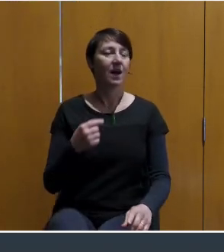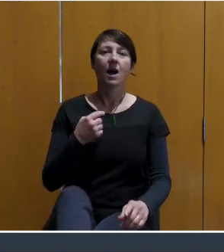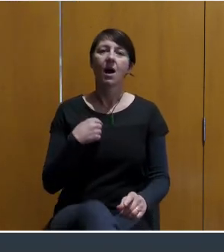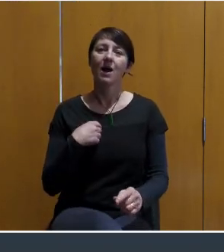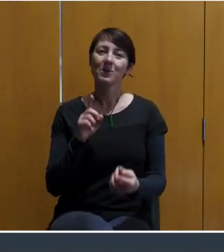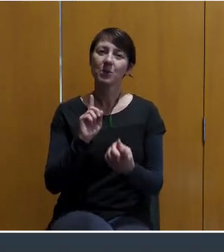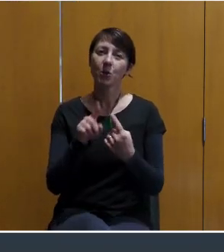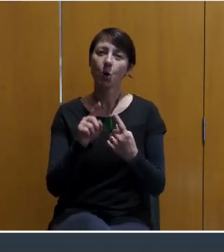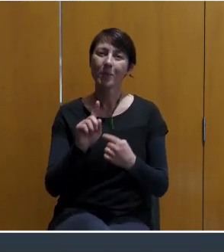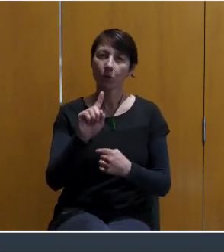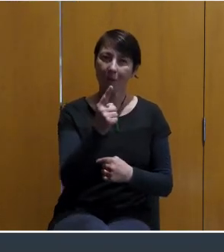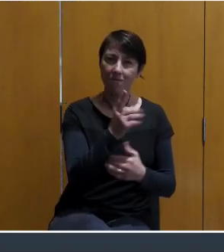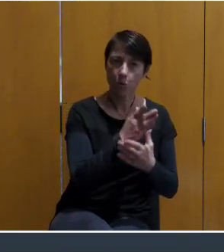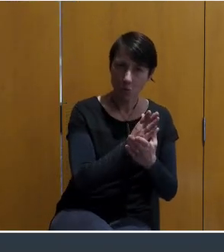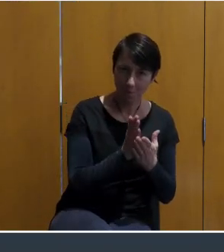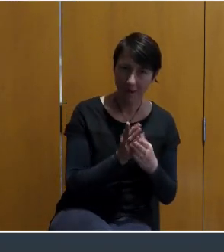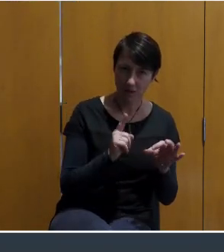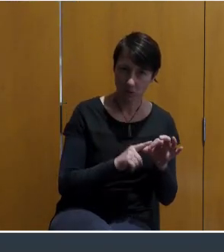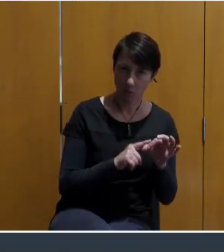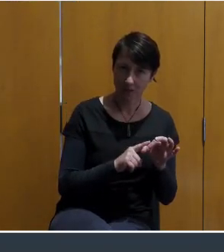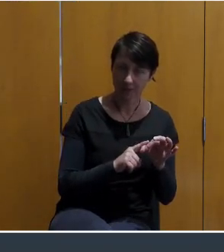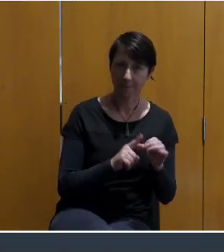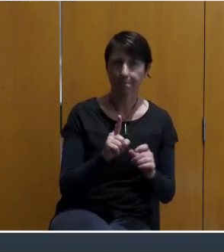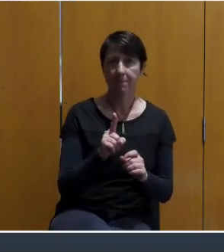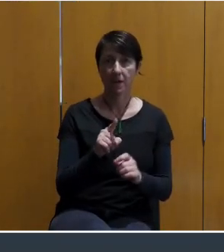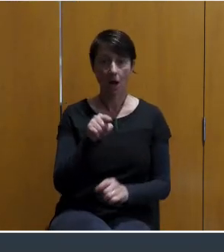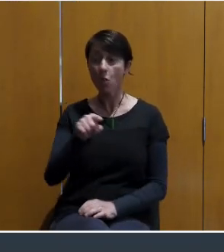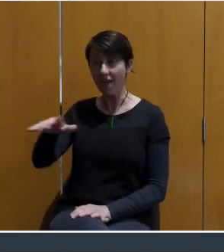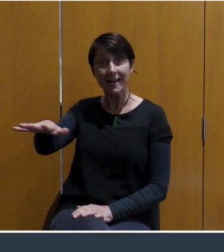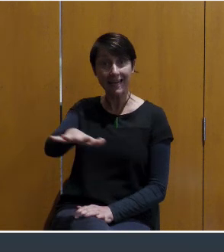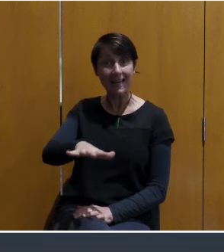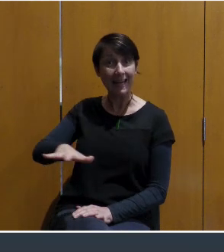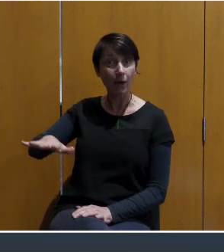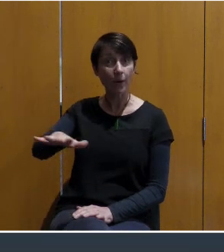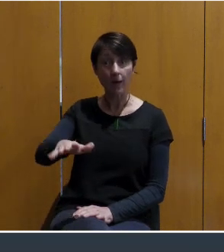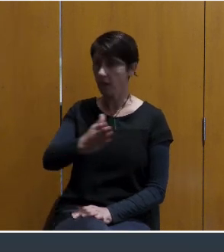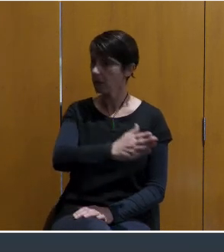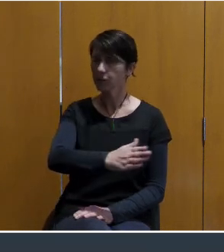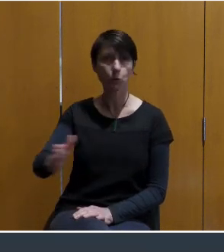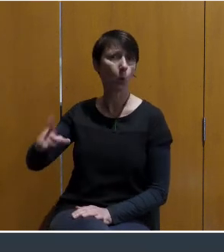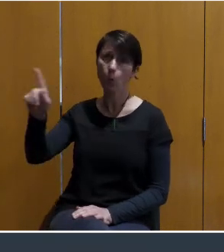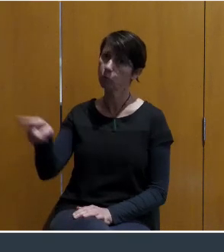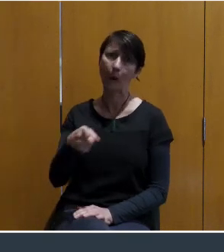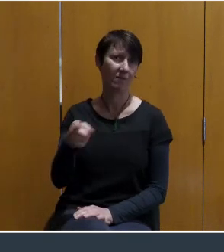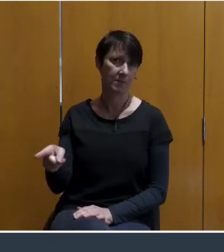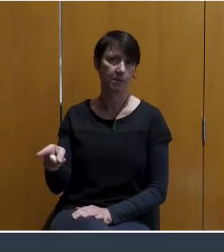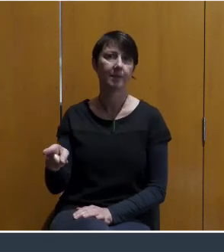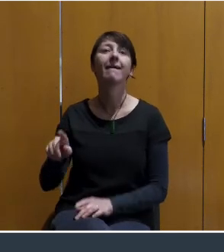was, is in terms of that area, everything's prohibited except for that bridge that goes